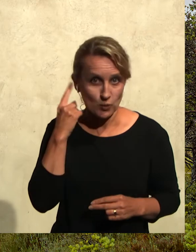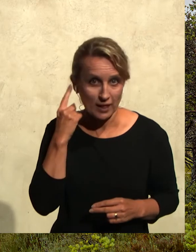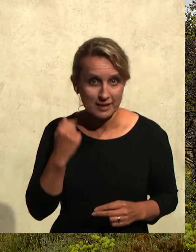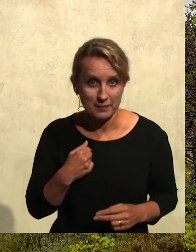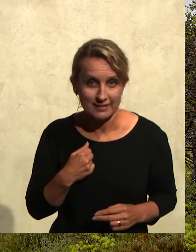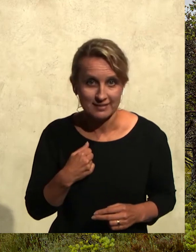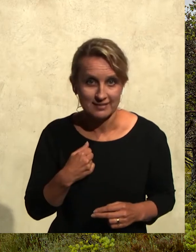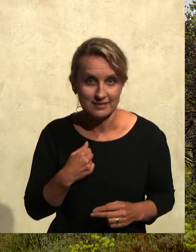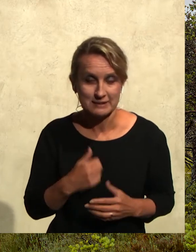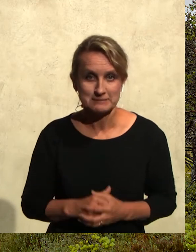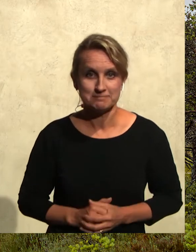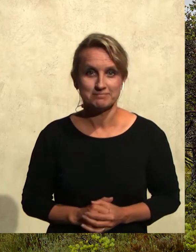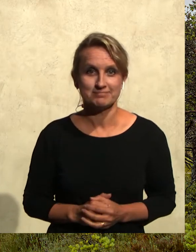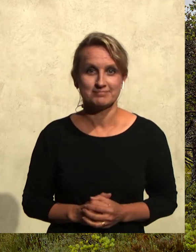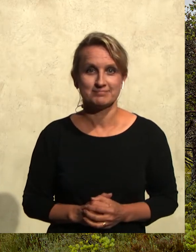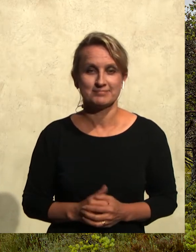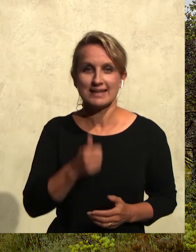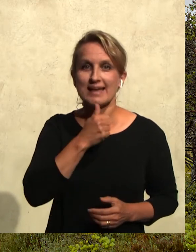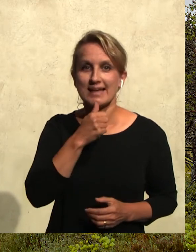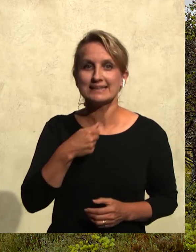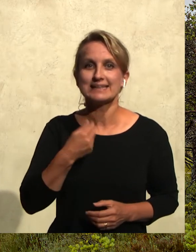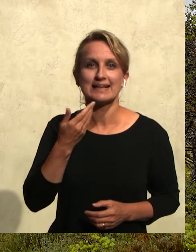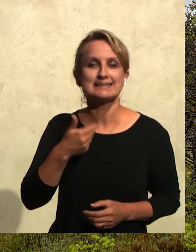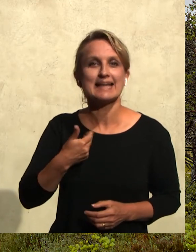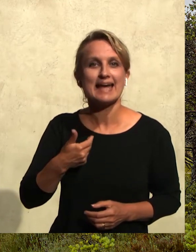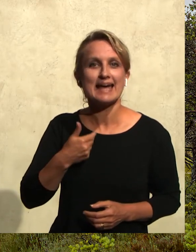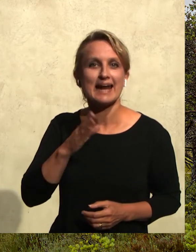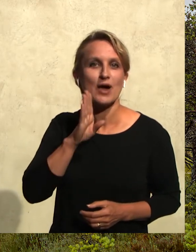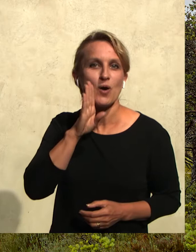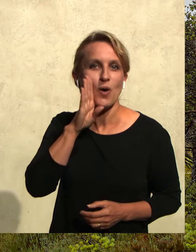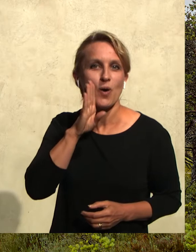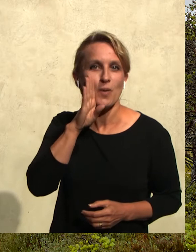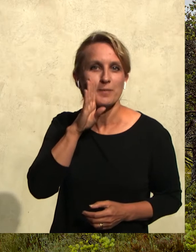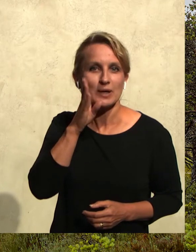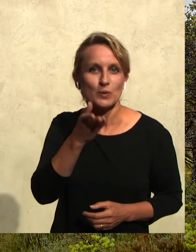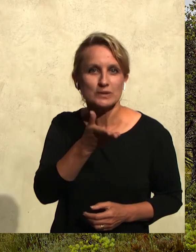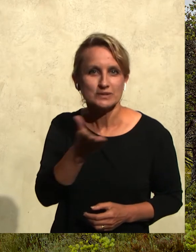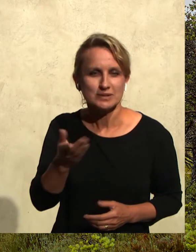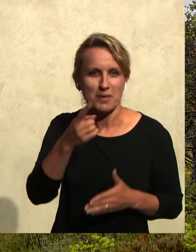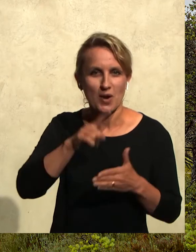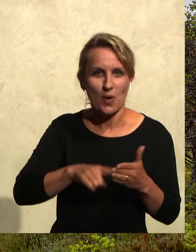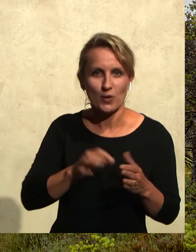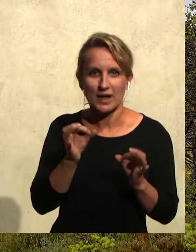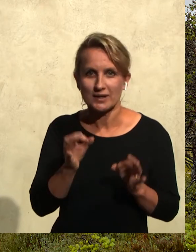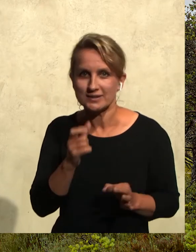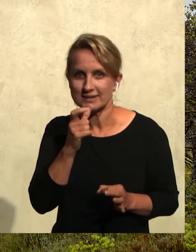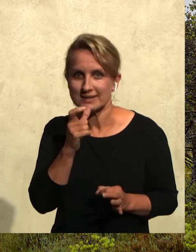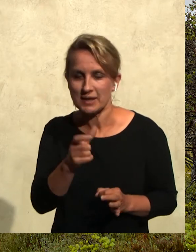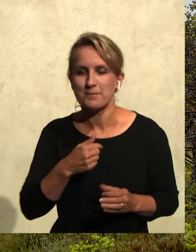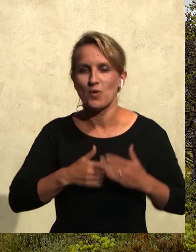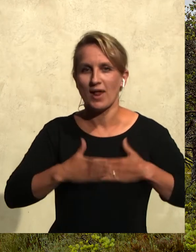say tere hommikust. Tere. So delighted to be joining you for this conference this